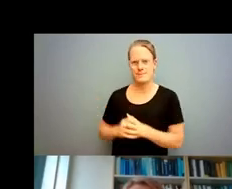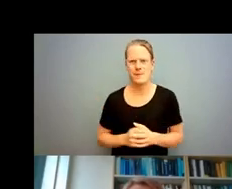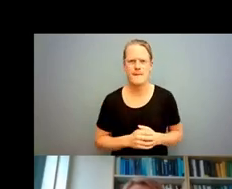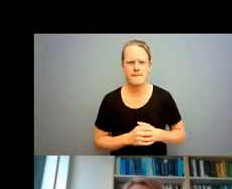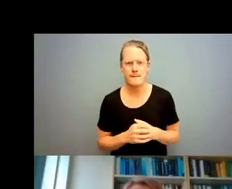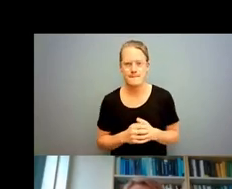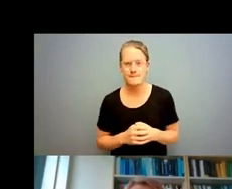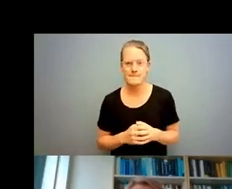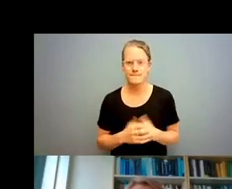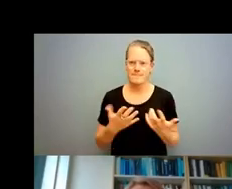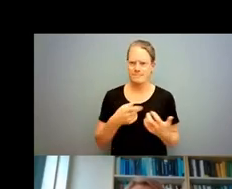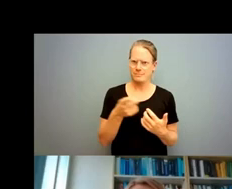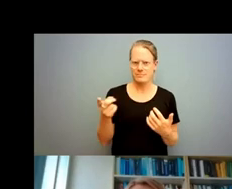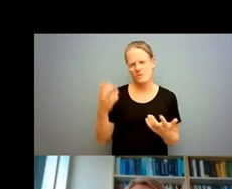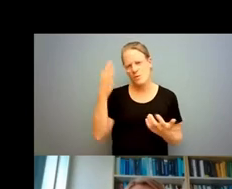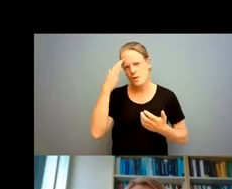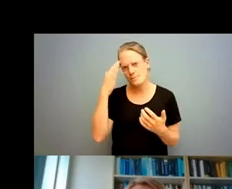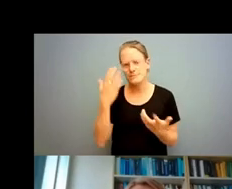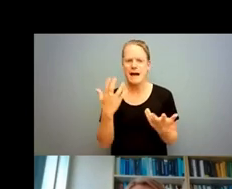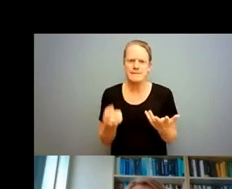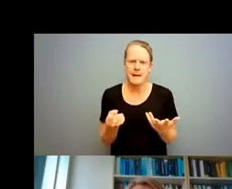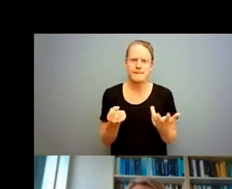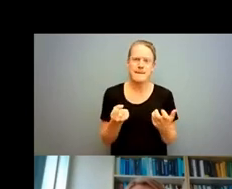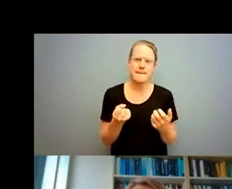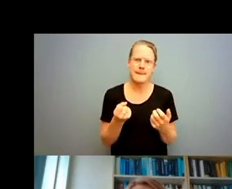rights as one example.